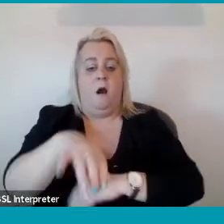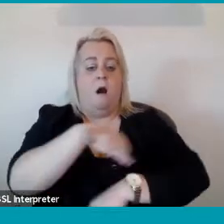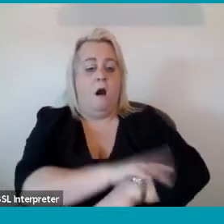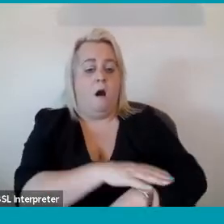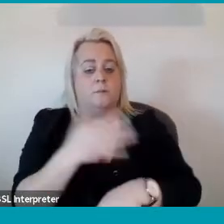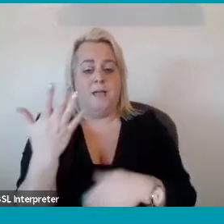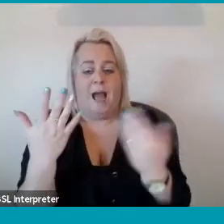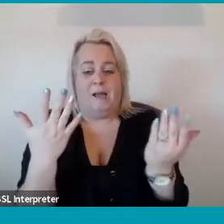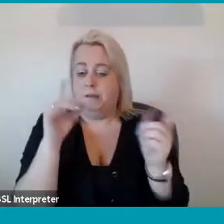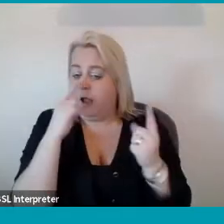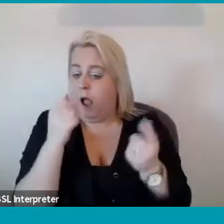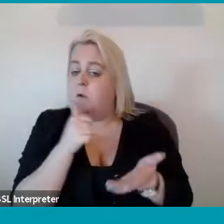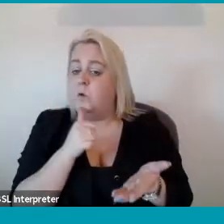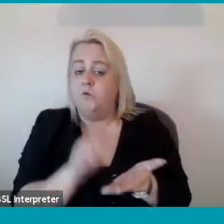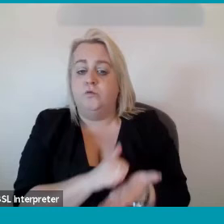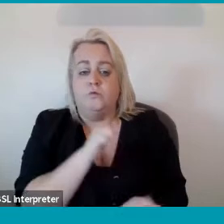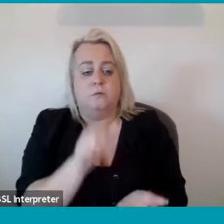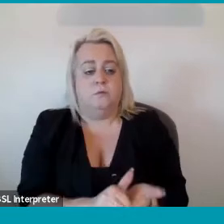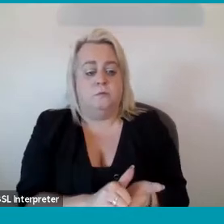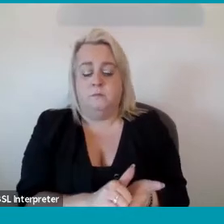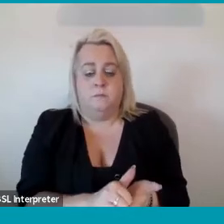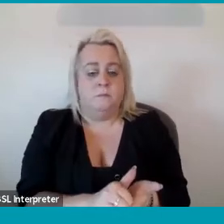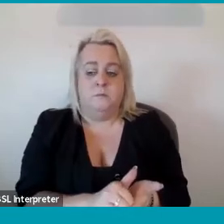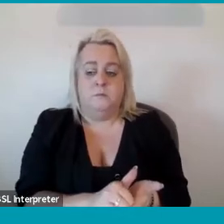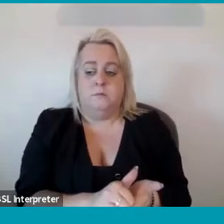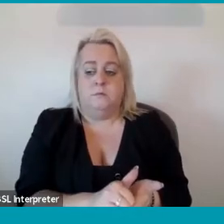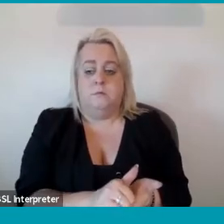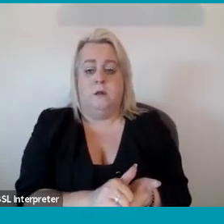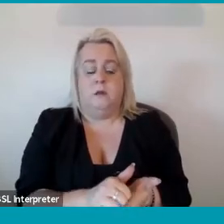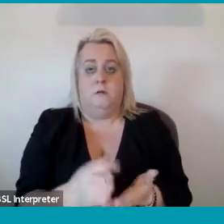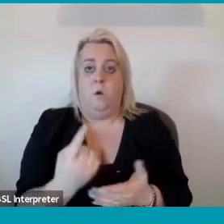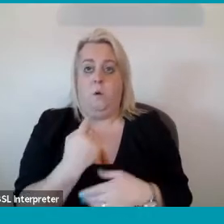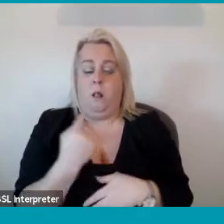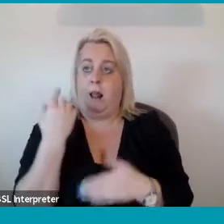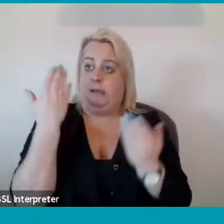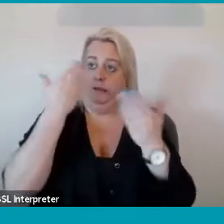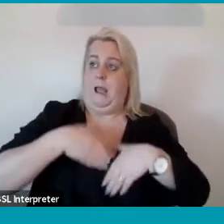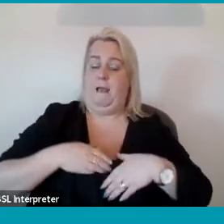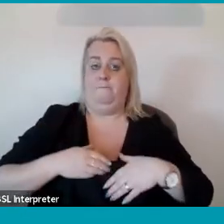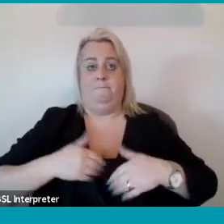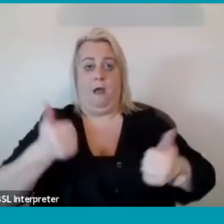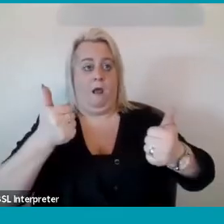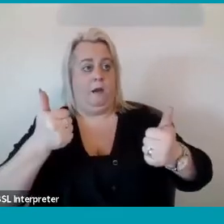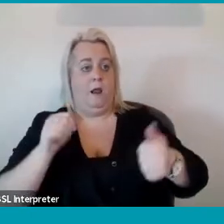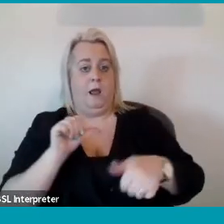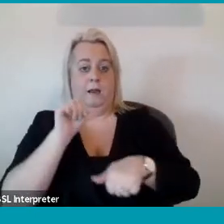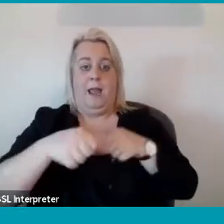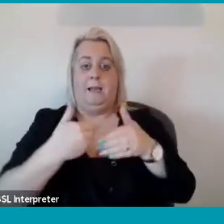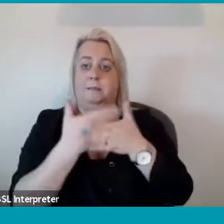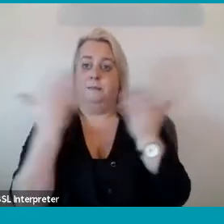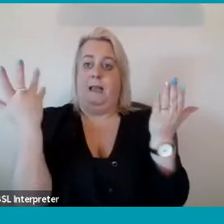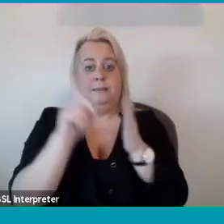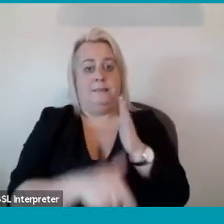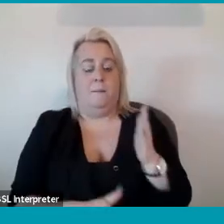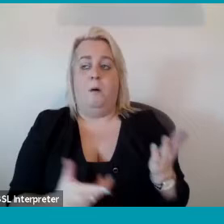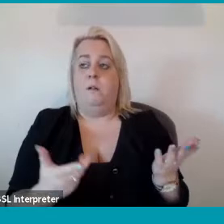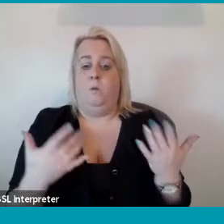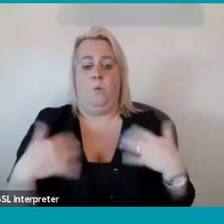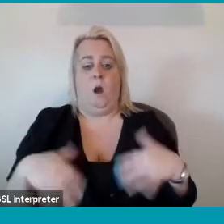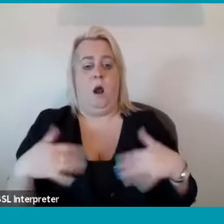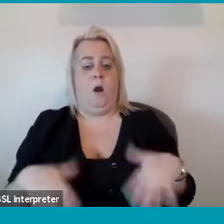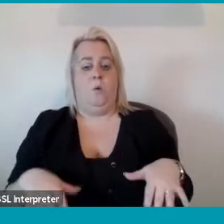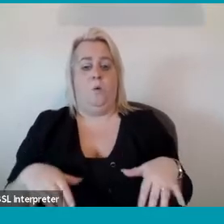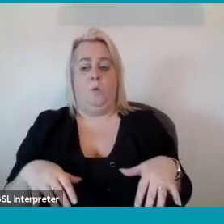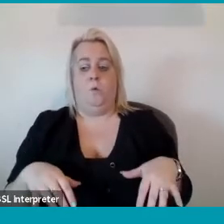of an overnight. 1 minute he's not disabled, the next minute he's disabled. And then there are other people like our COO